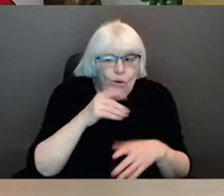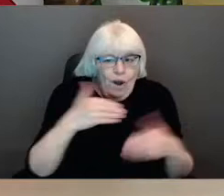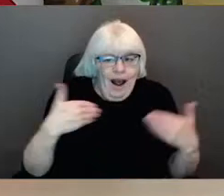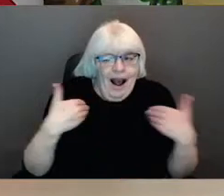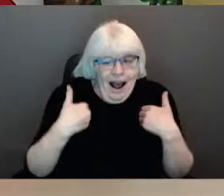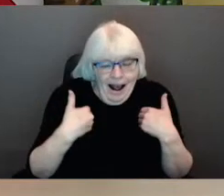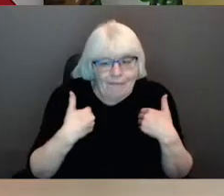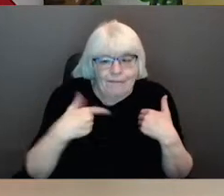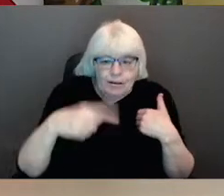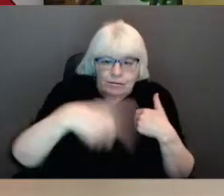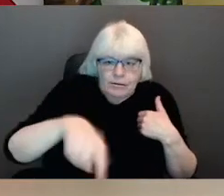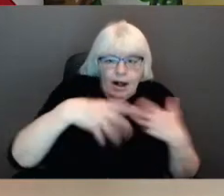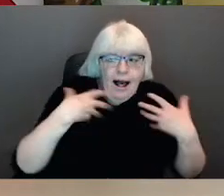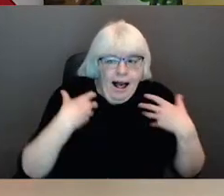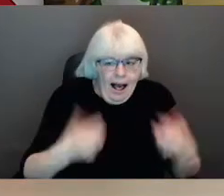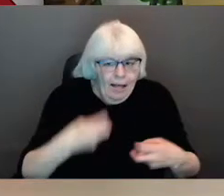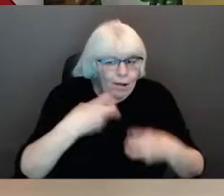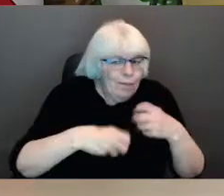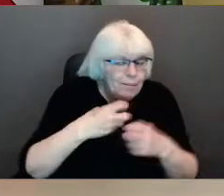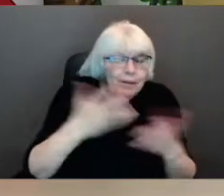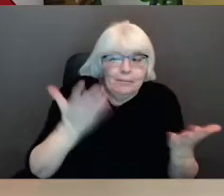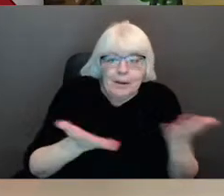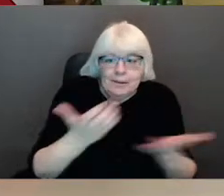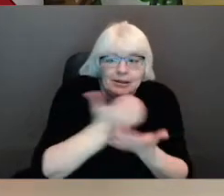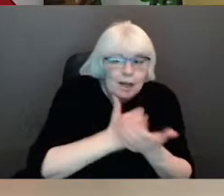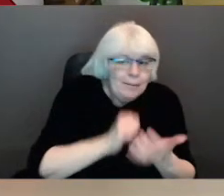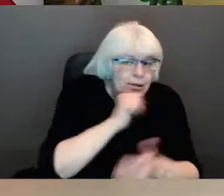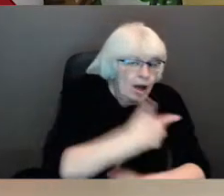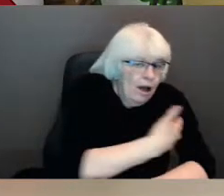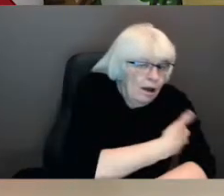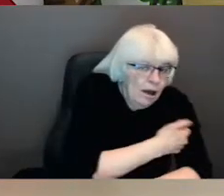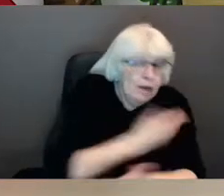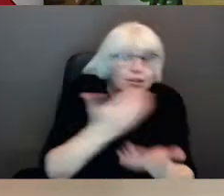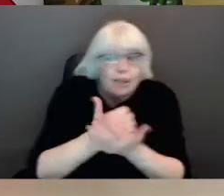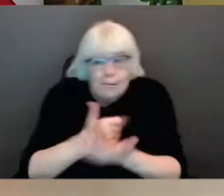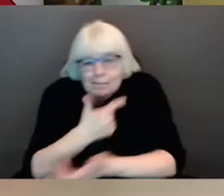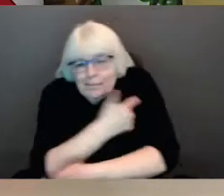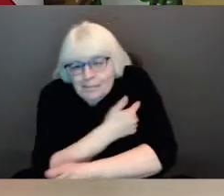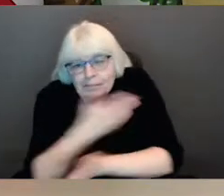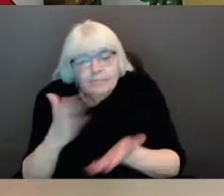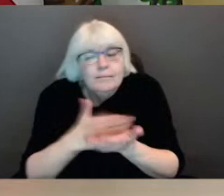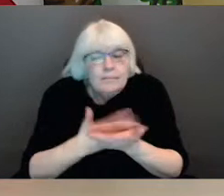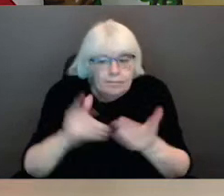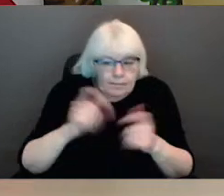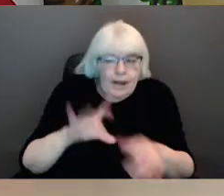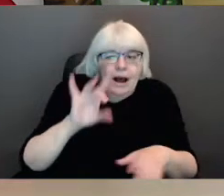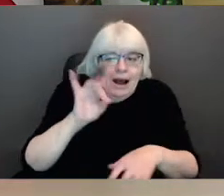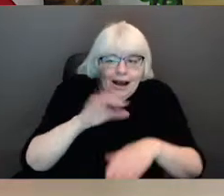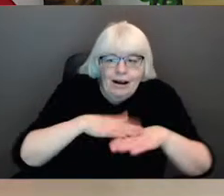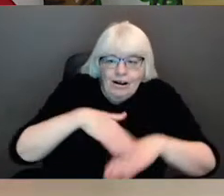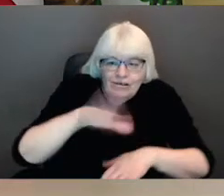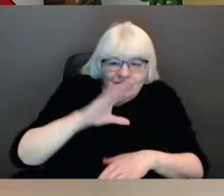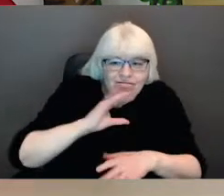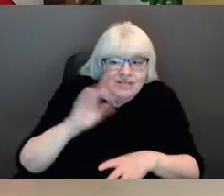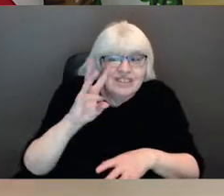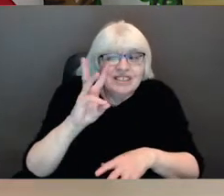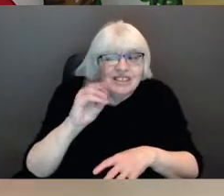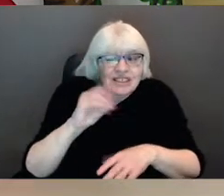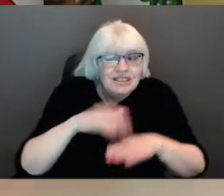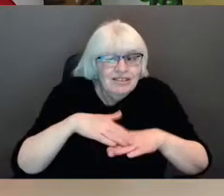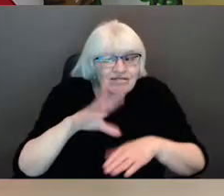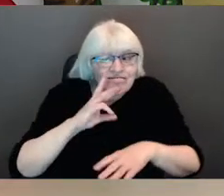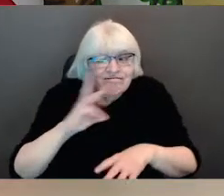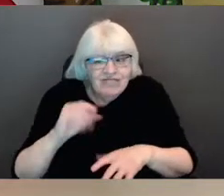status, age 80 and over, regardless of vaccination status, age 60 and over whose COVID-19 vaccinations are not up to